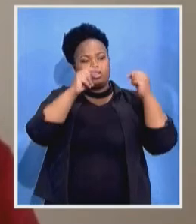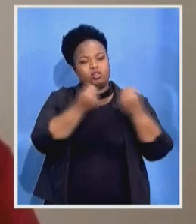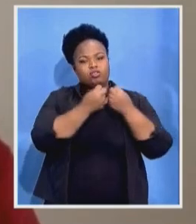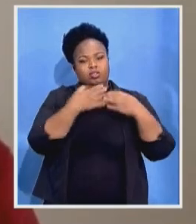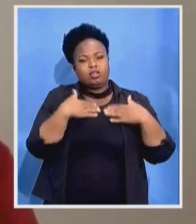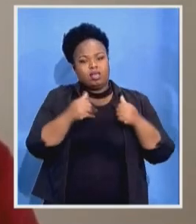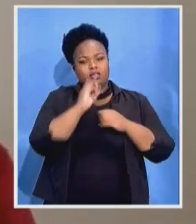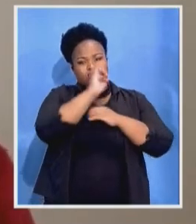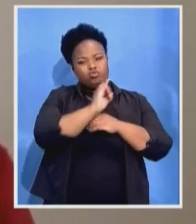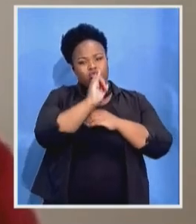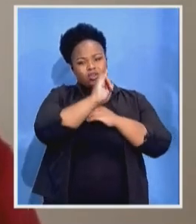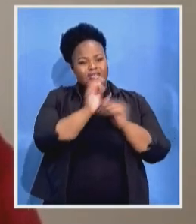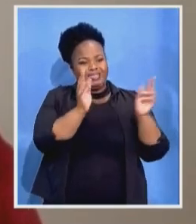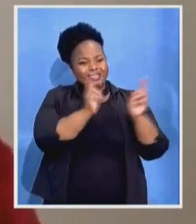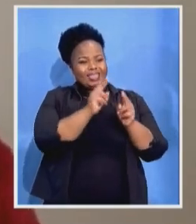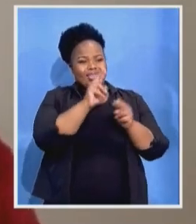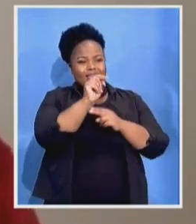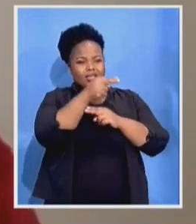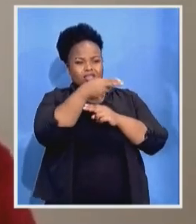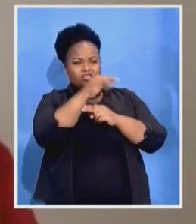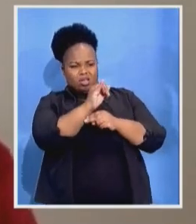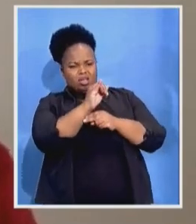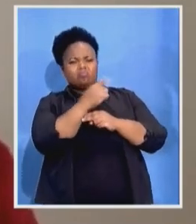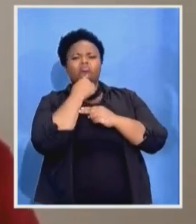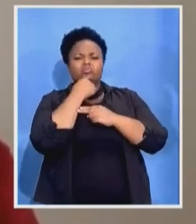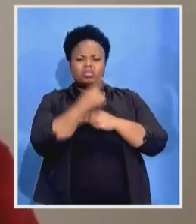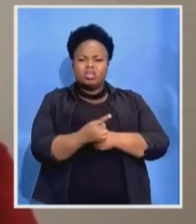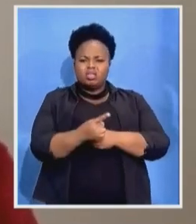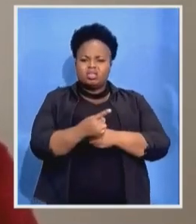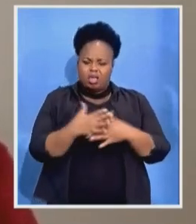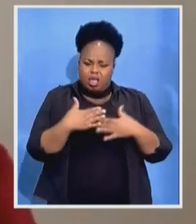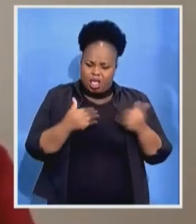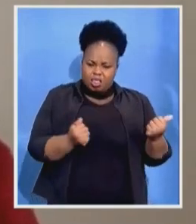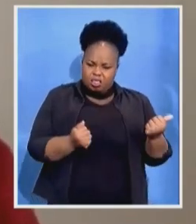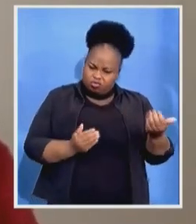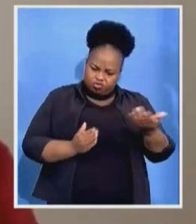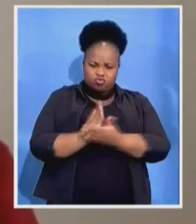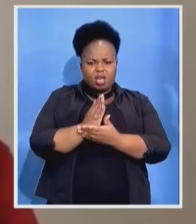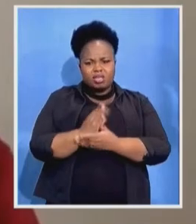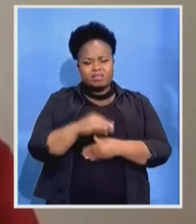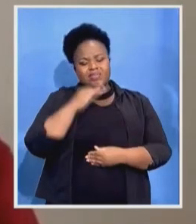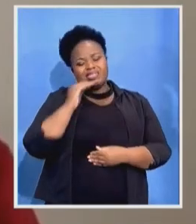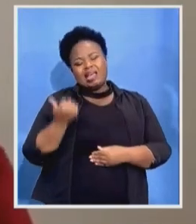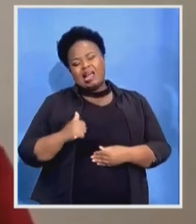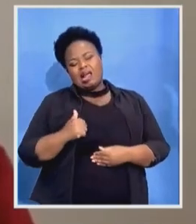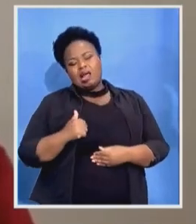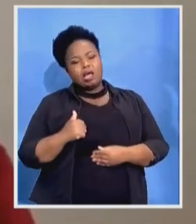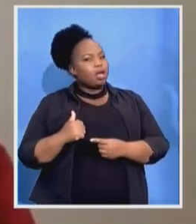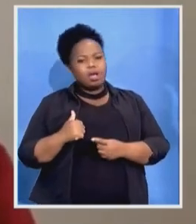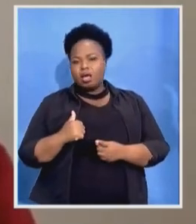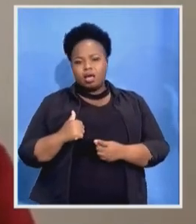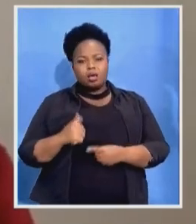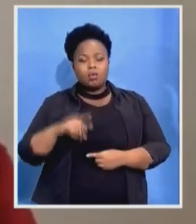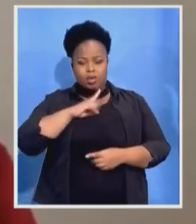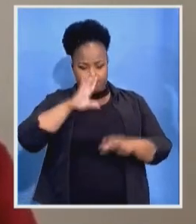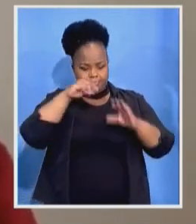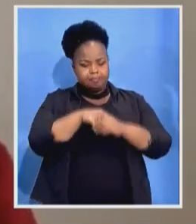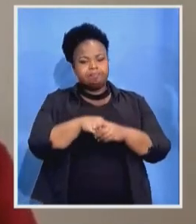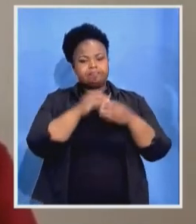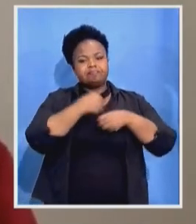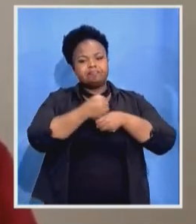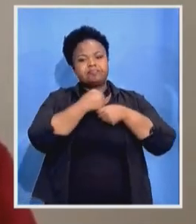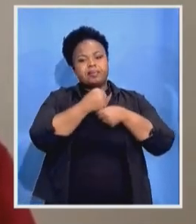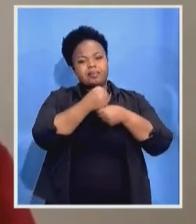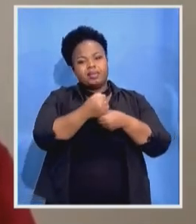right, is not a privilege. Which also include a campaign to make our people aware